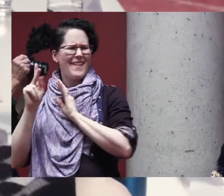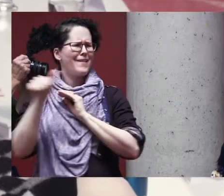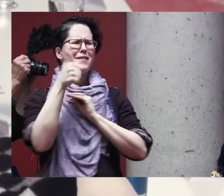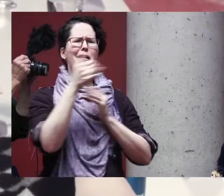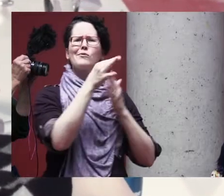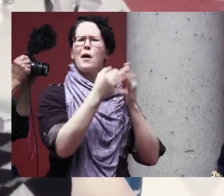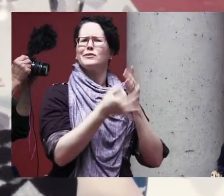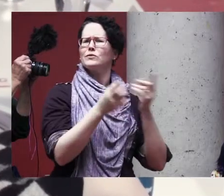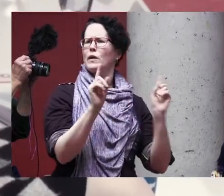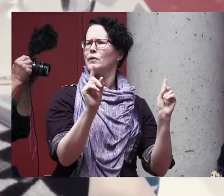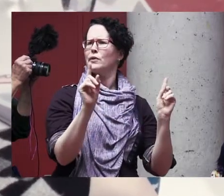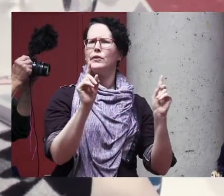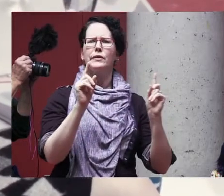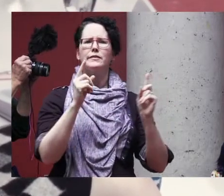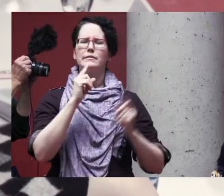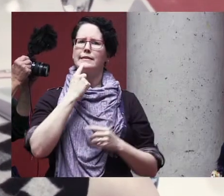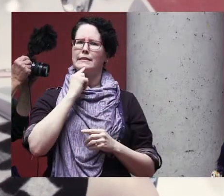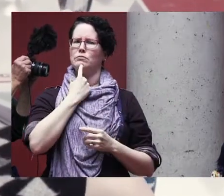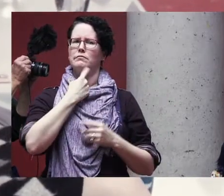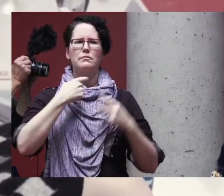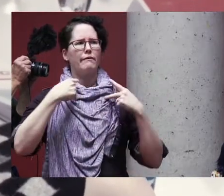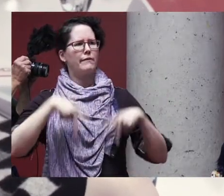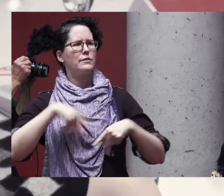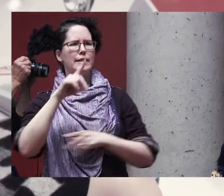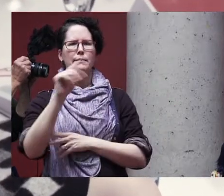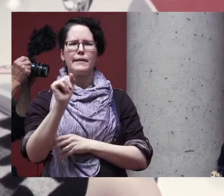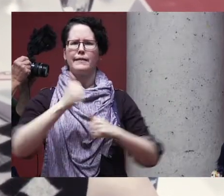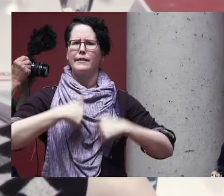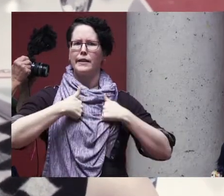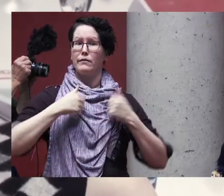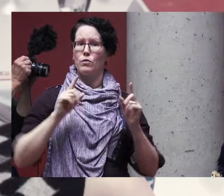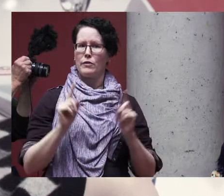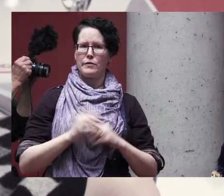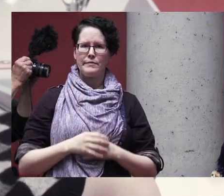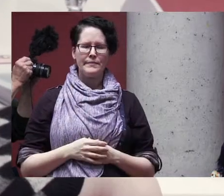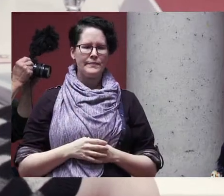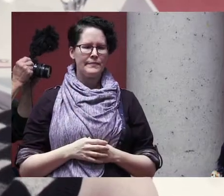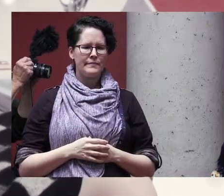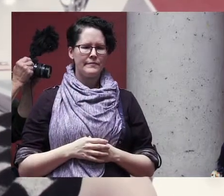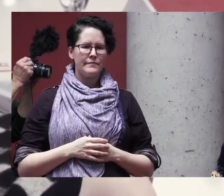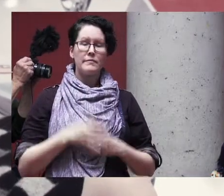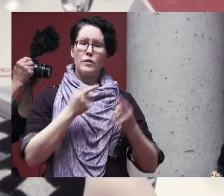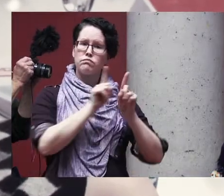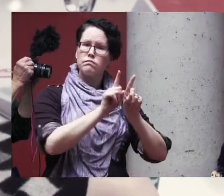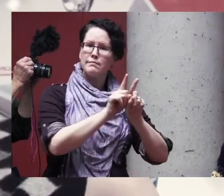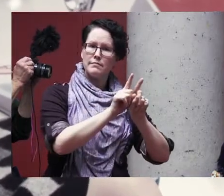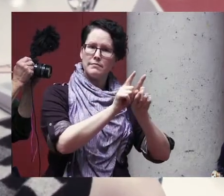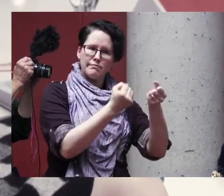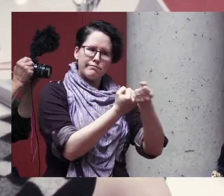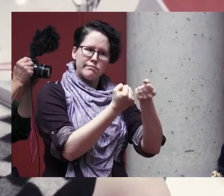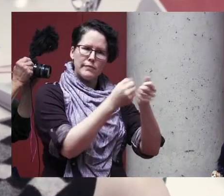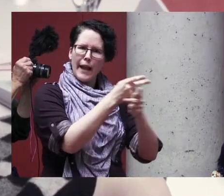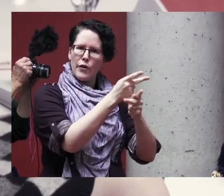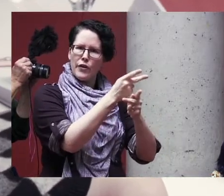physical disabilities? There is self-managed, attendant care administered by the Department